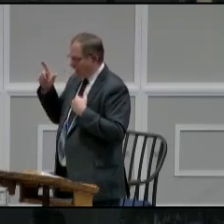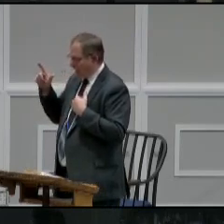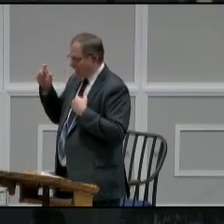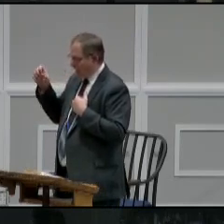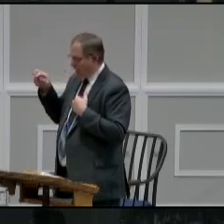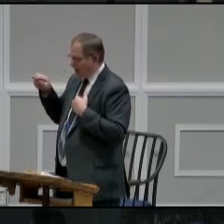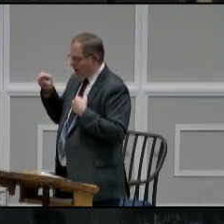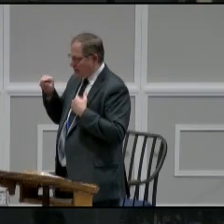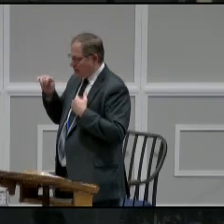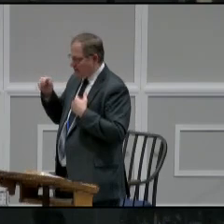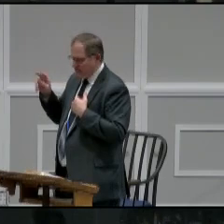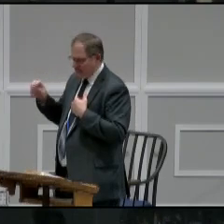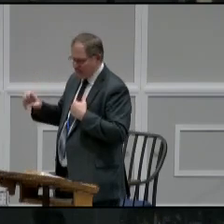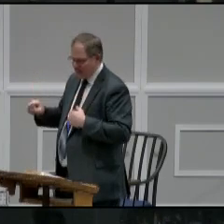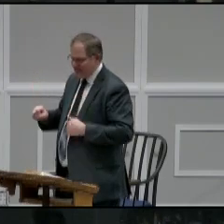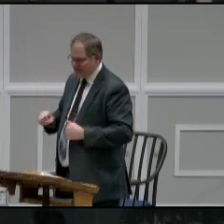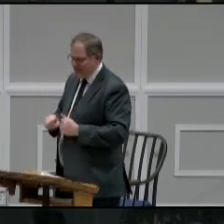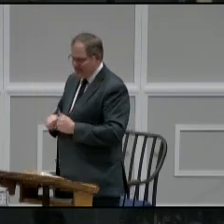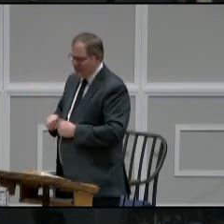Hallelujah.